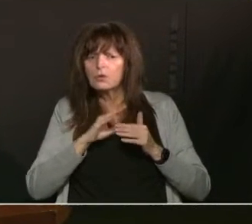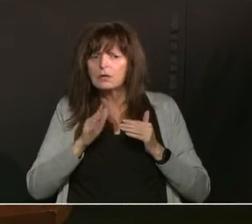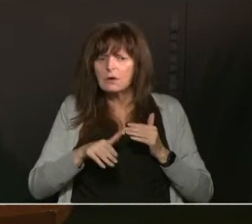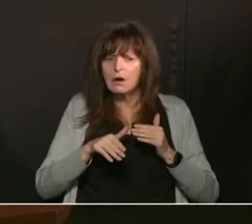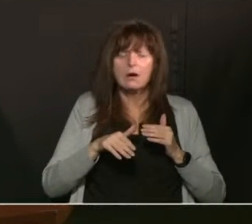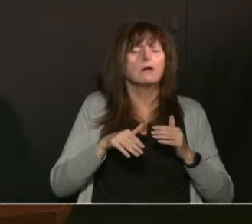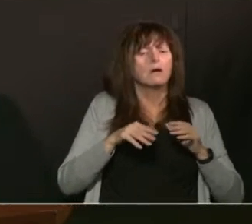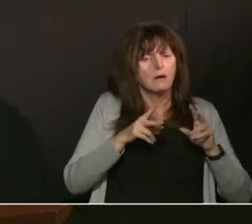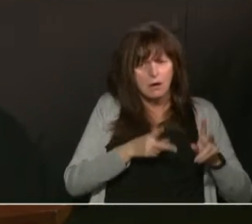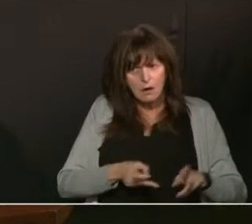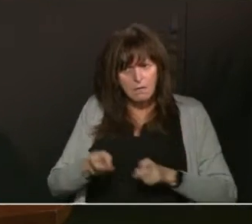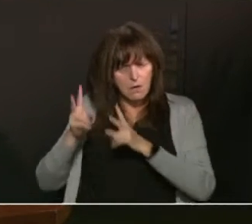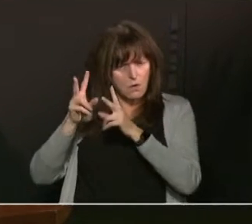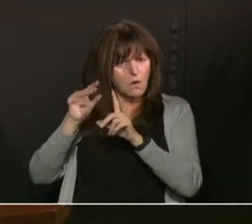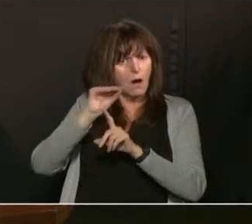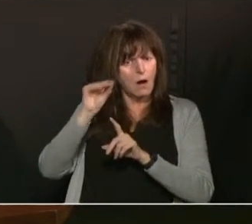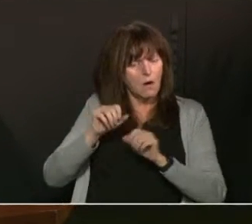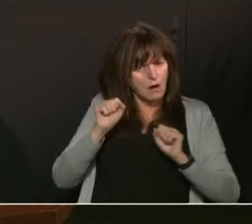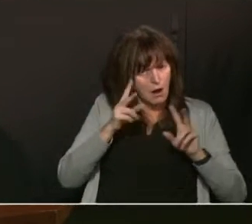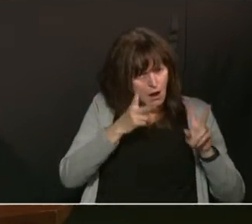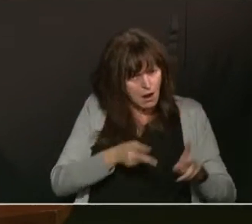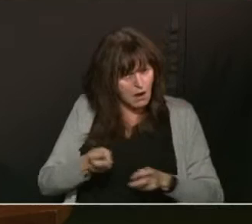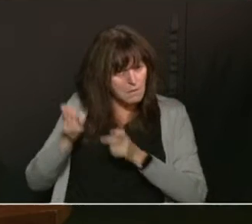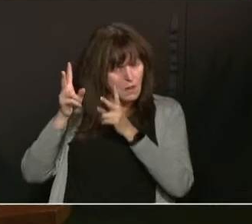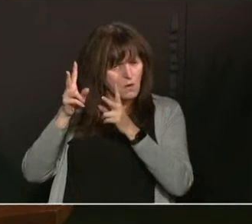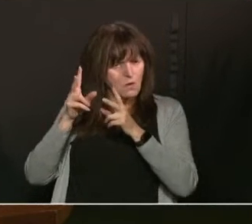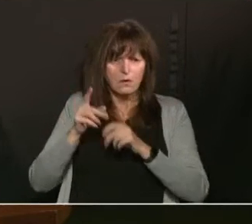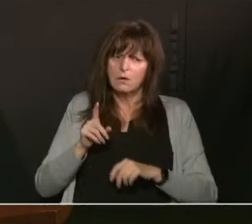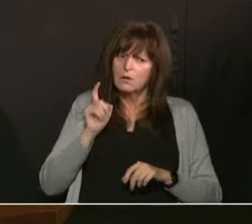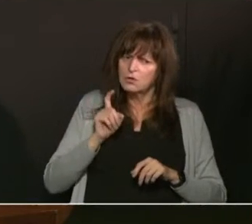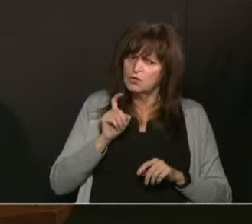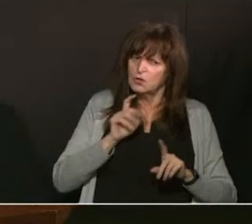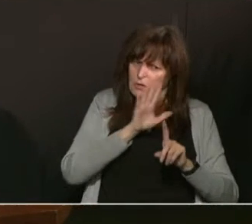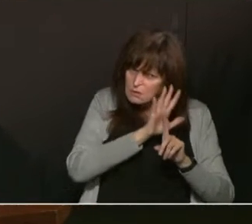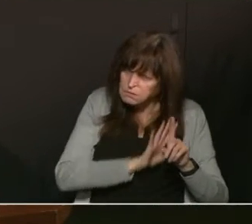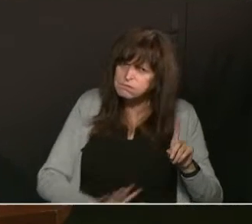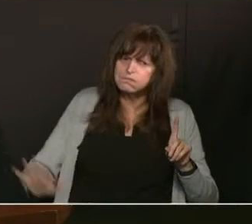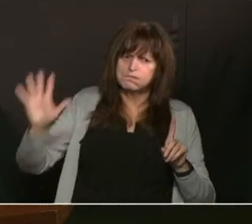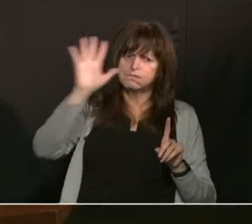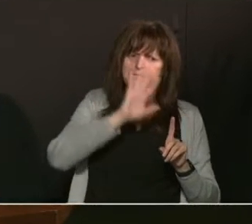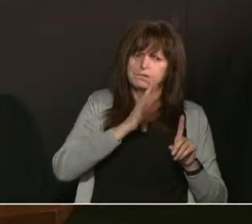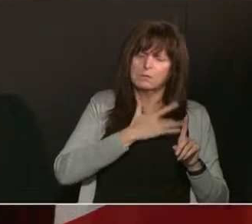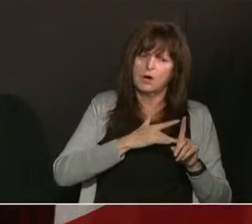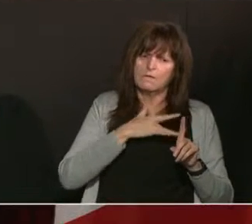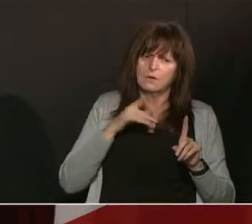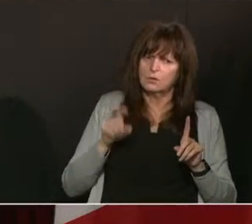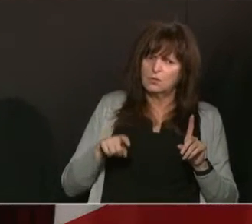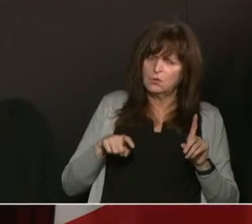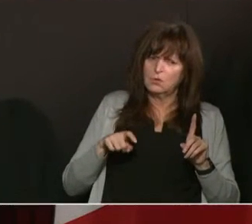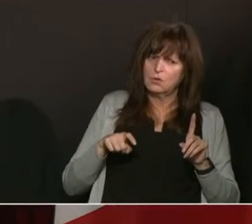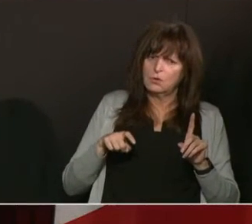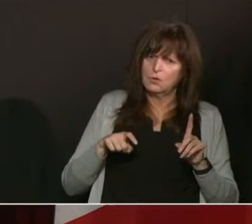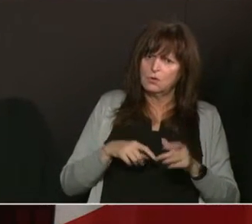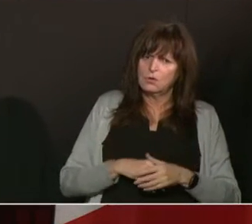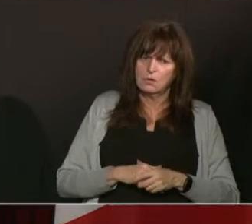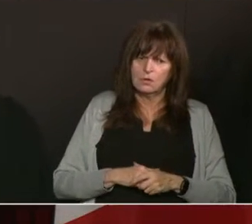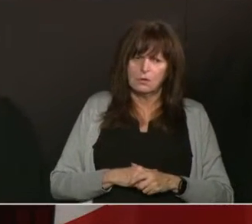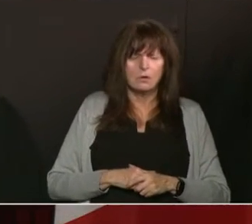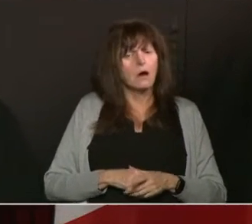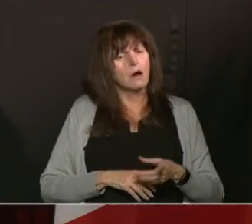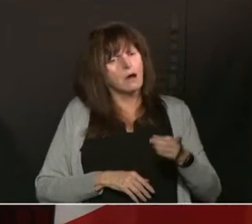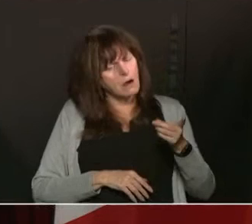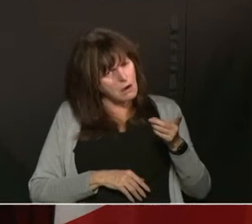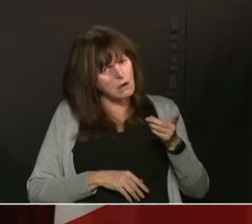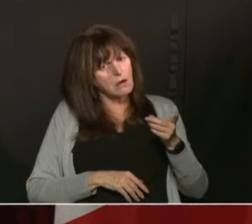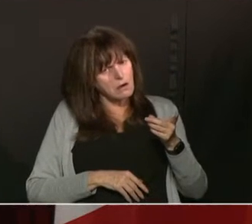a consistent province-wide response? And what are you recommending? Oh, thank you so much, Loretta. So we are seeing that